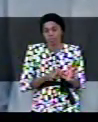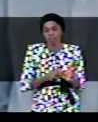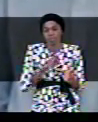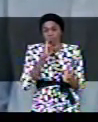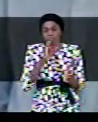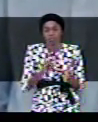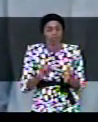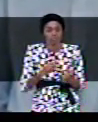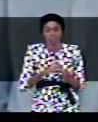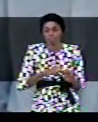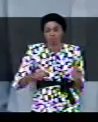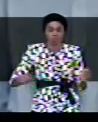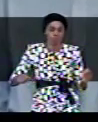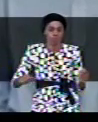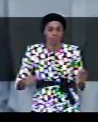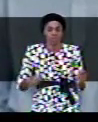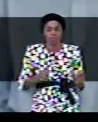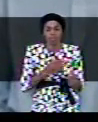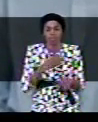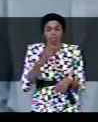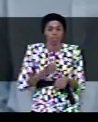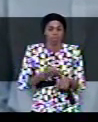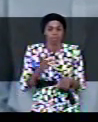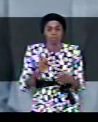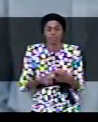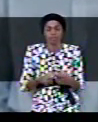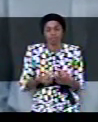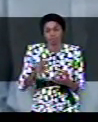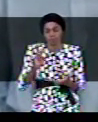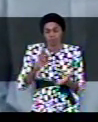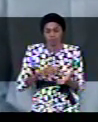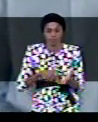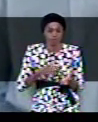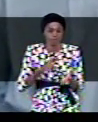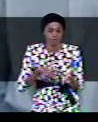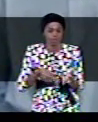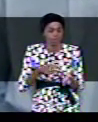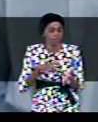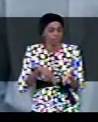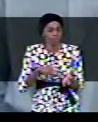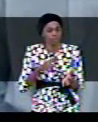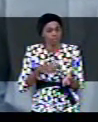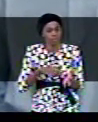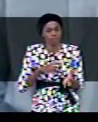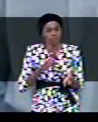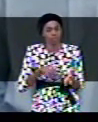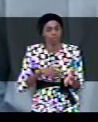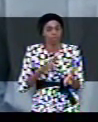page is rough and hard to